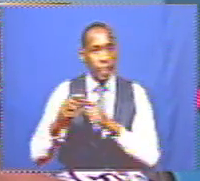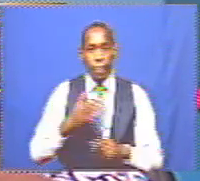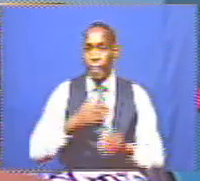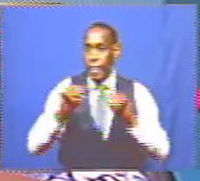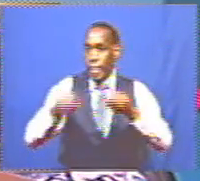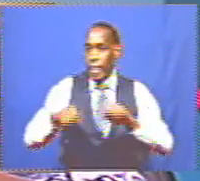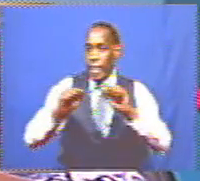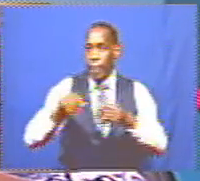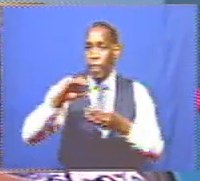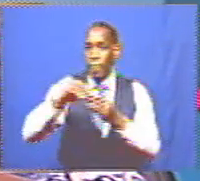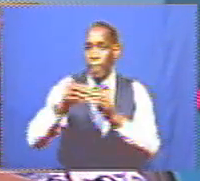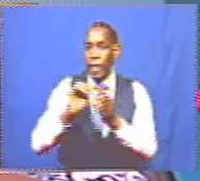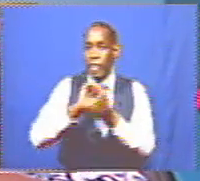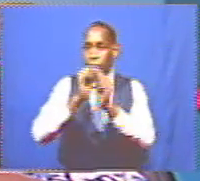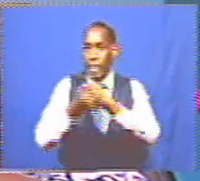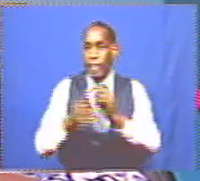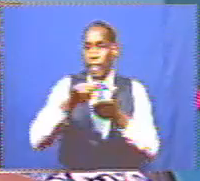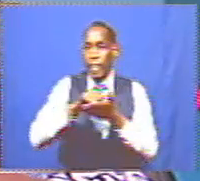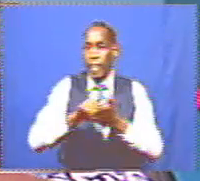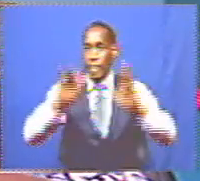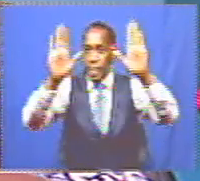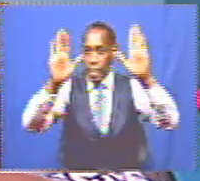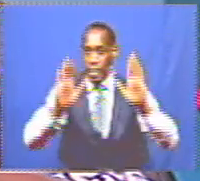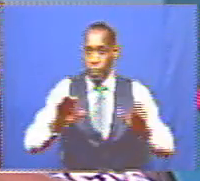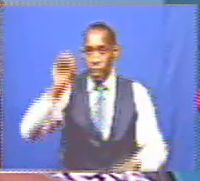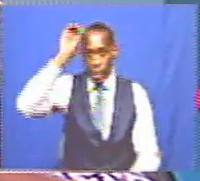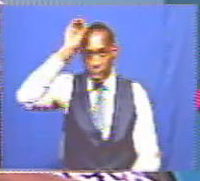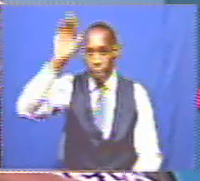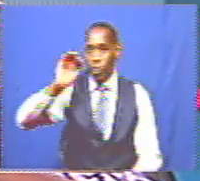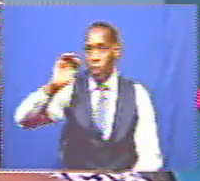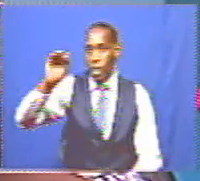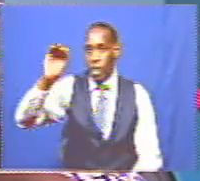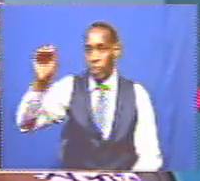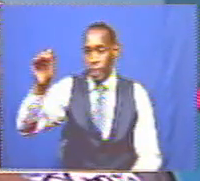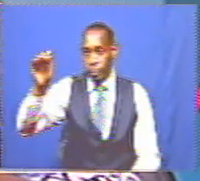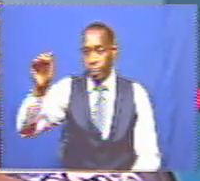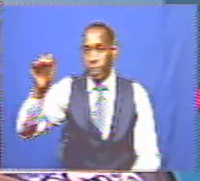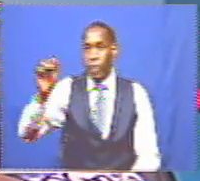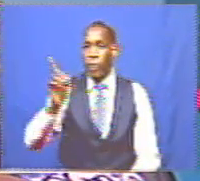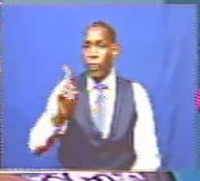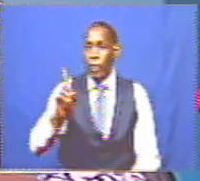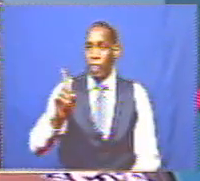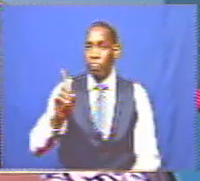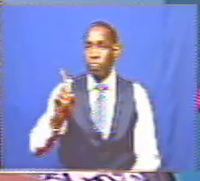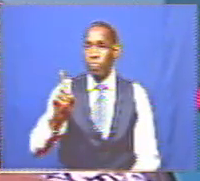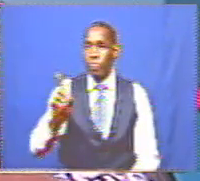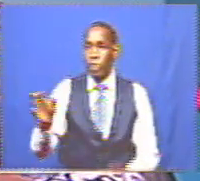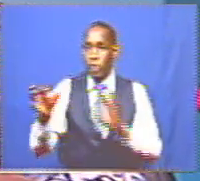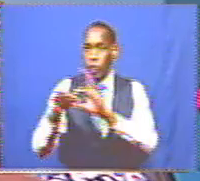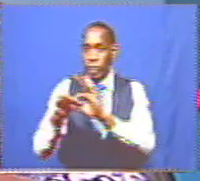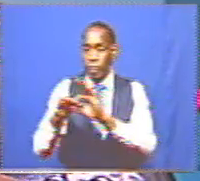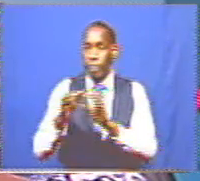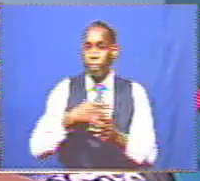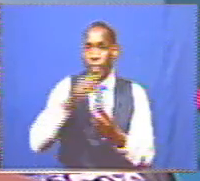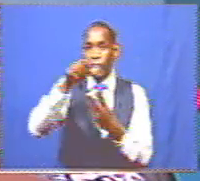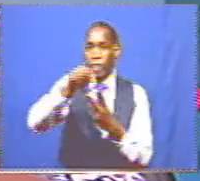make the changes that were necessary. Kiambu County, when I went in, I chose